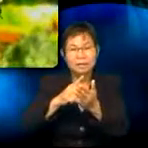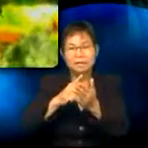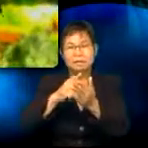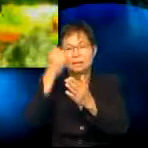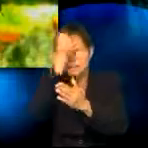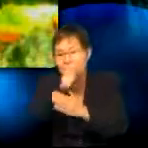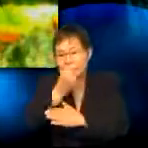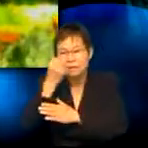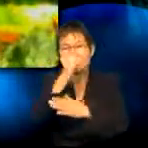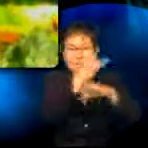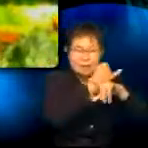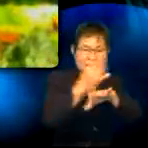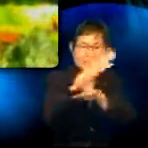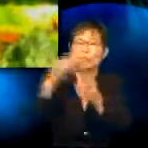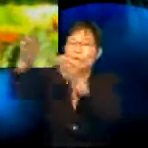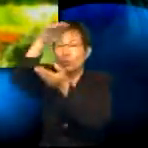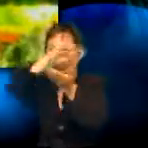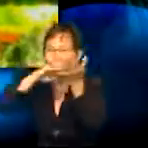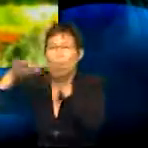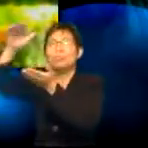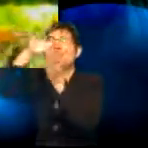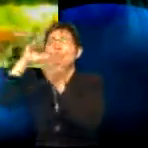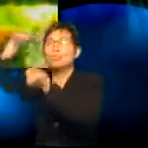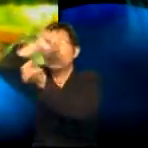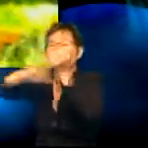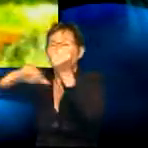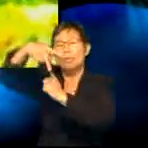flowers and wind-pollinated flowers?